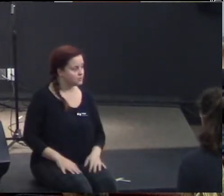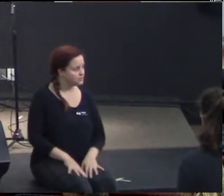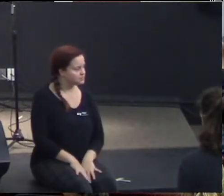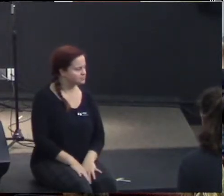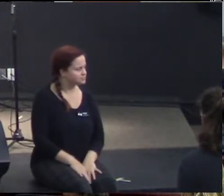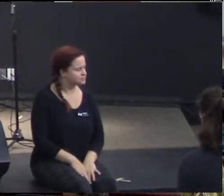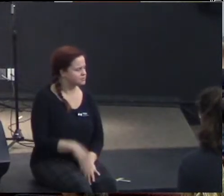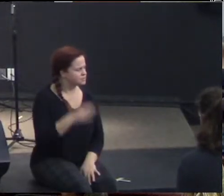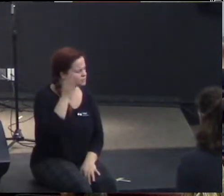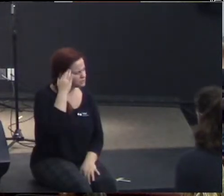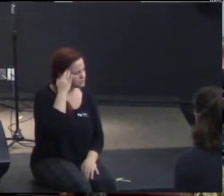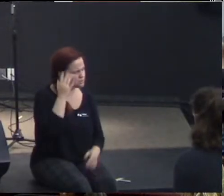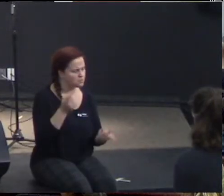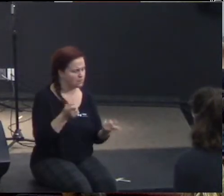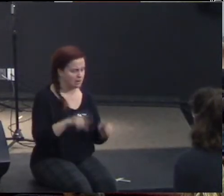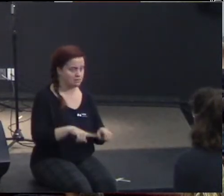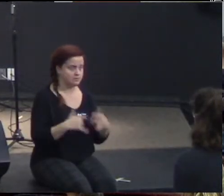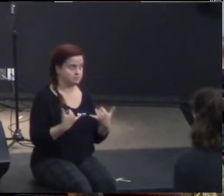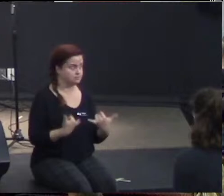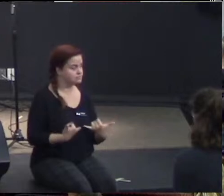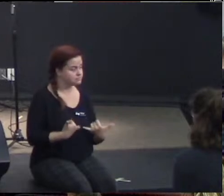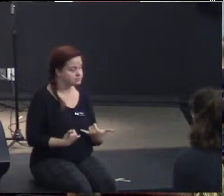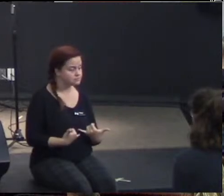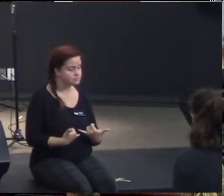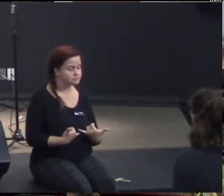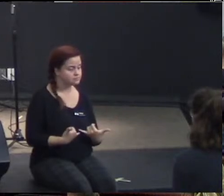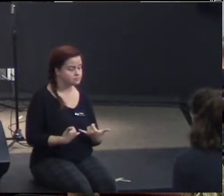You know what would happen today?